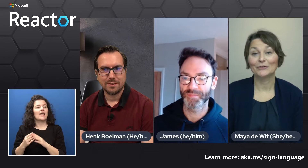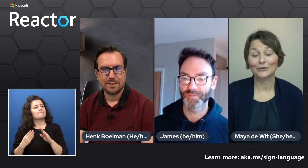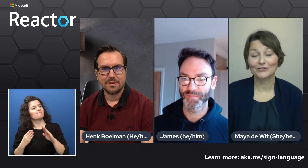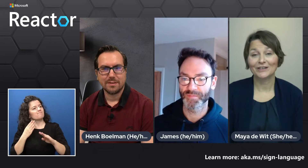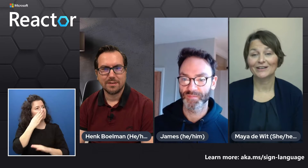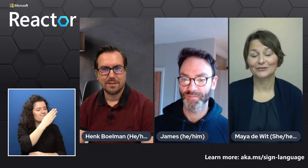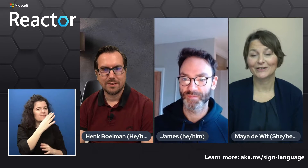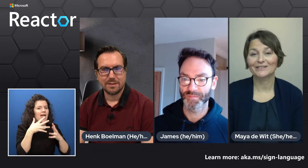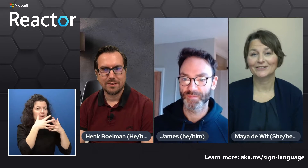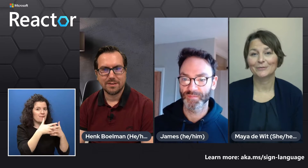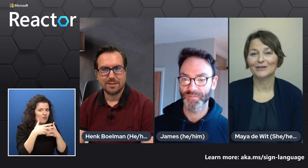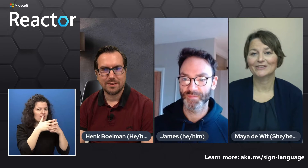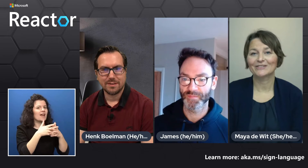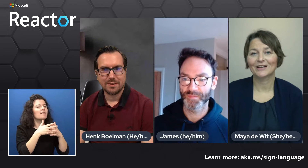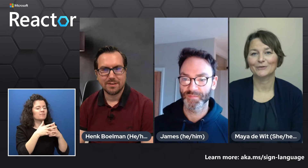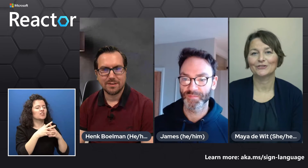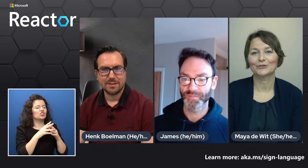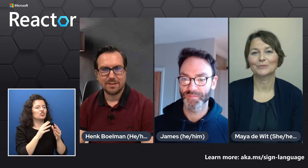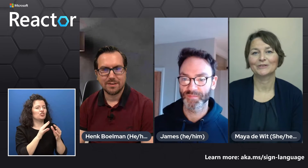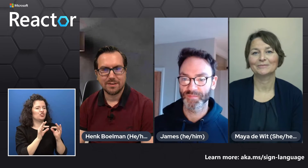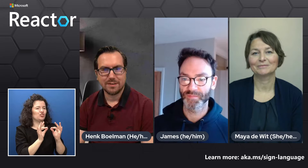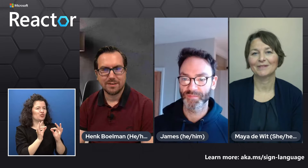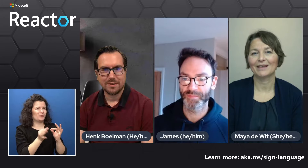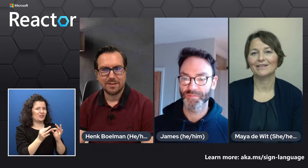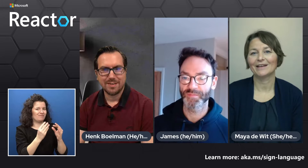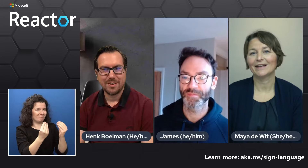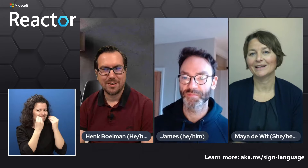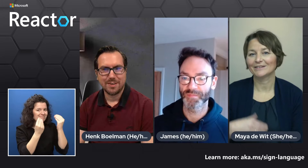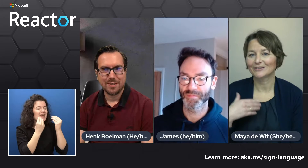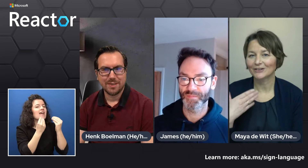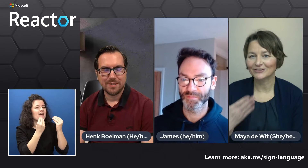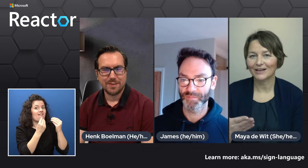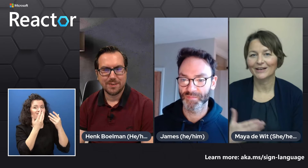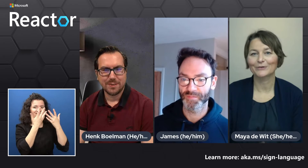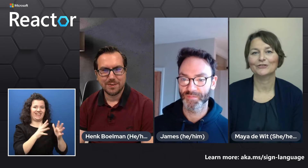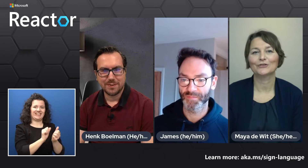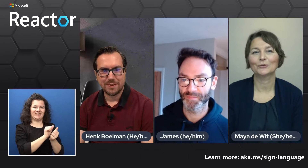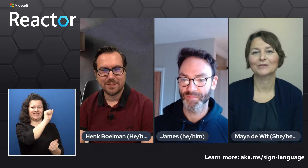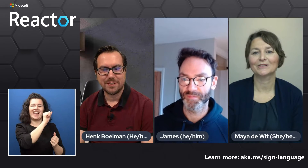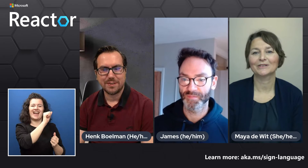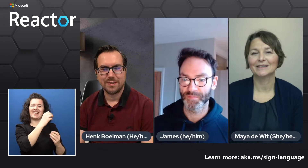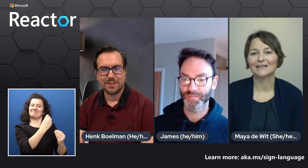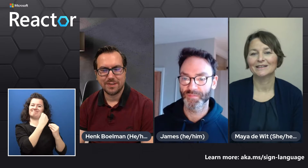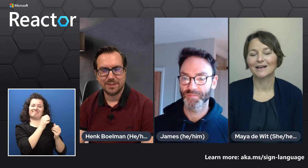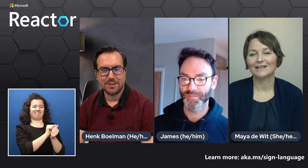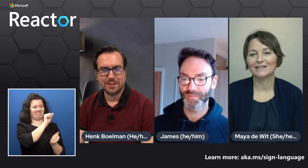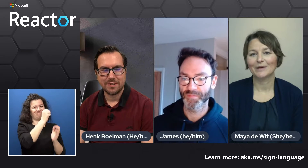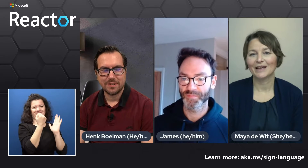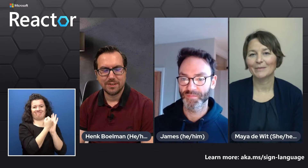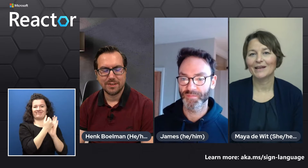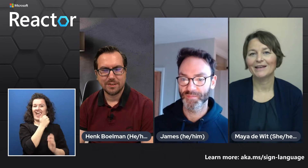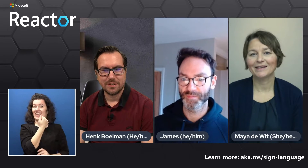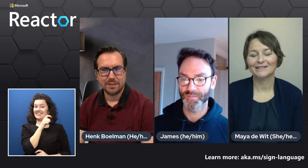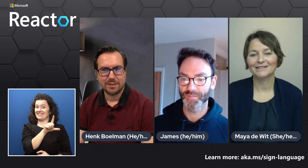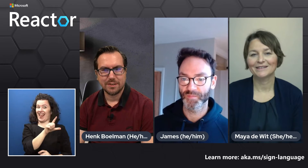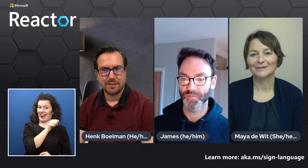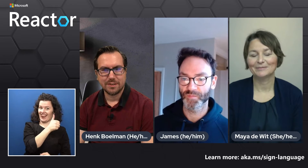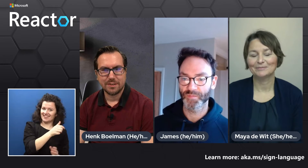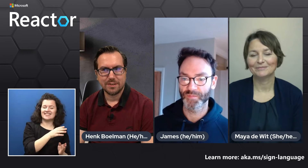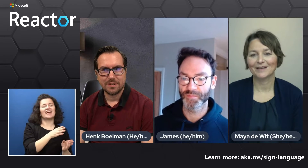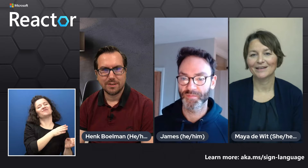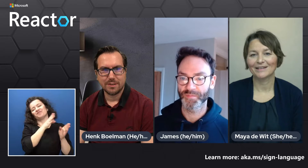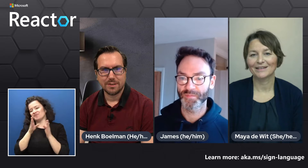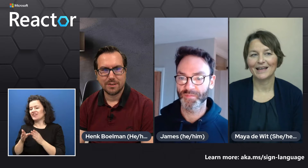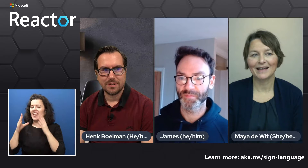so firstly got trained as an American Sign Language interpreter, and then later a Dutch Sign Language interpreter. I did my MA